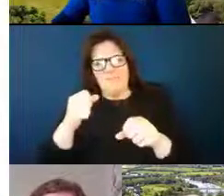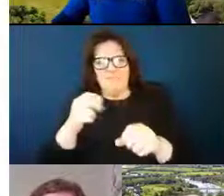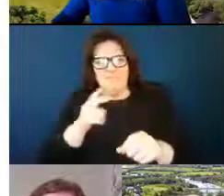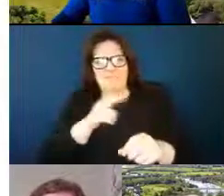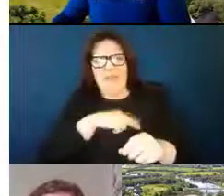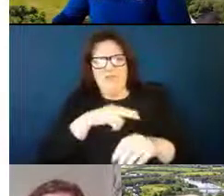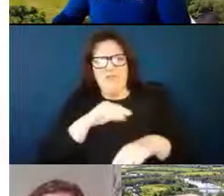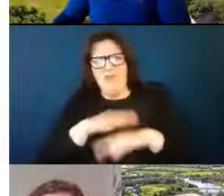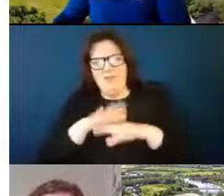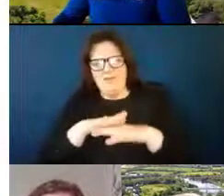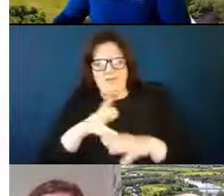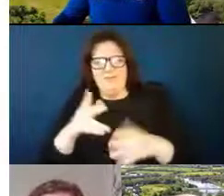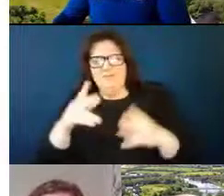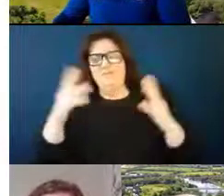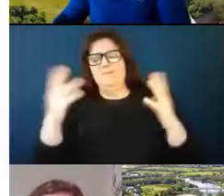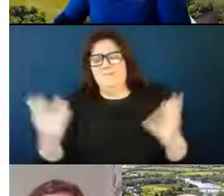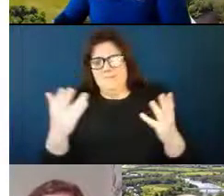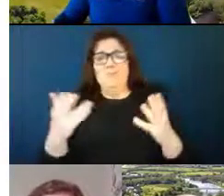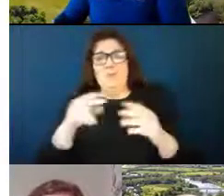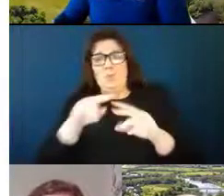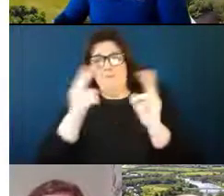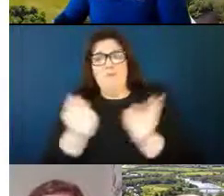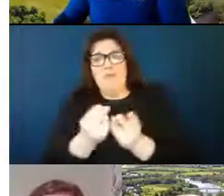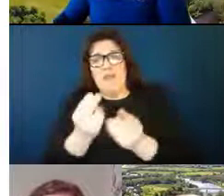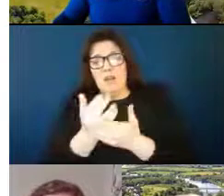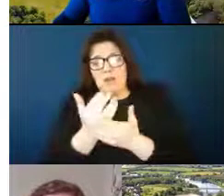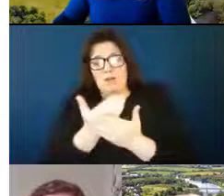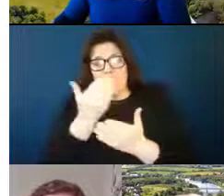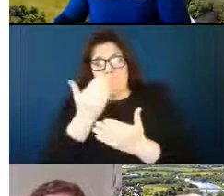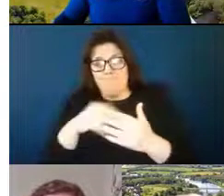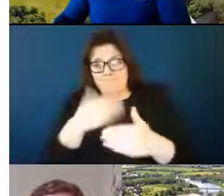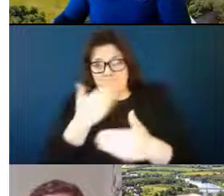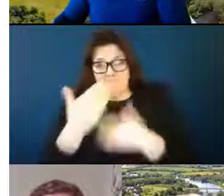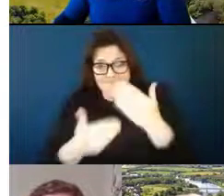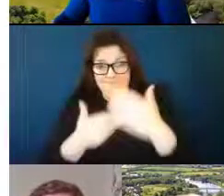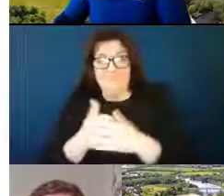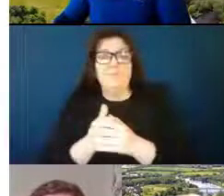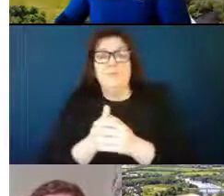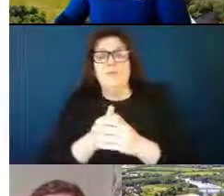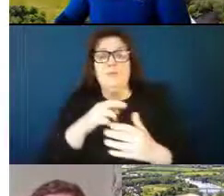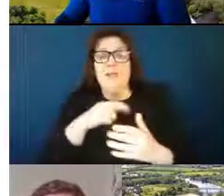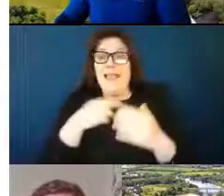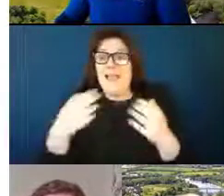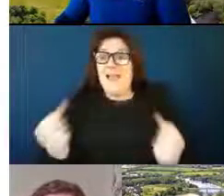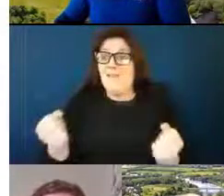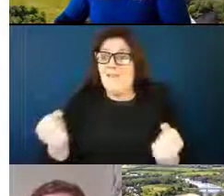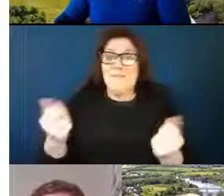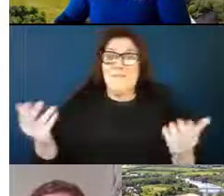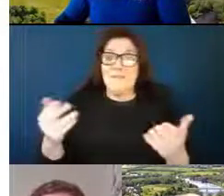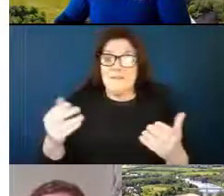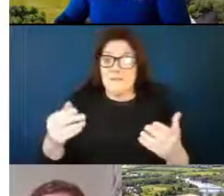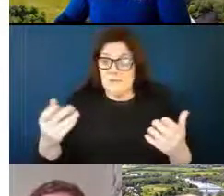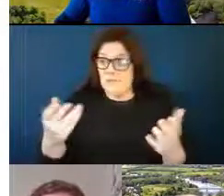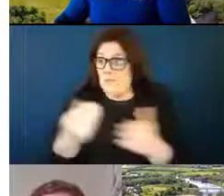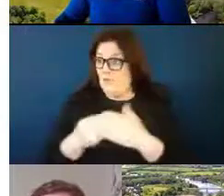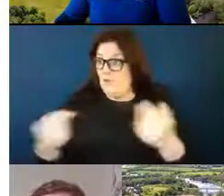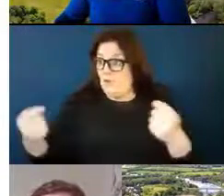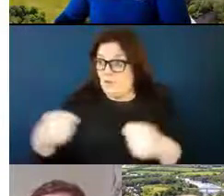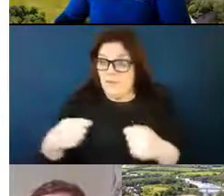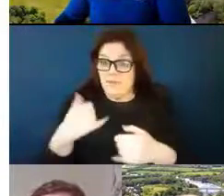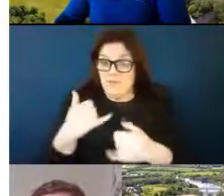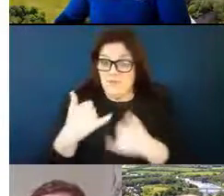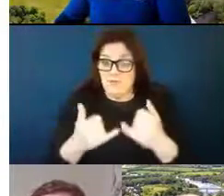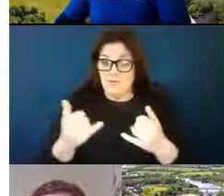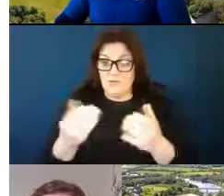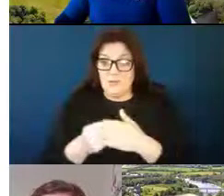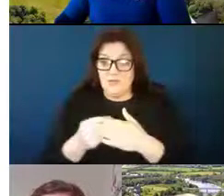for learning. And we came together, a group of us who are peer facilitators this week came together, or this year came together,